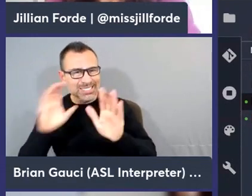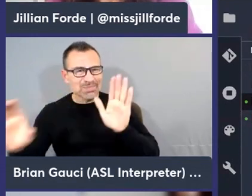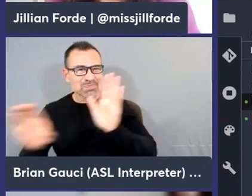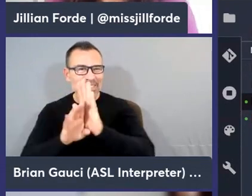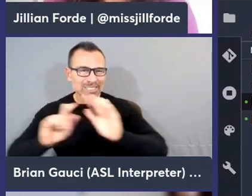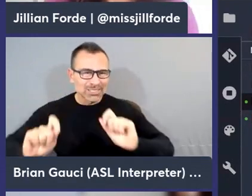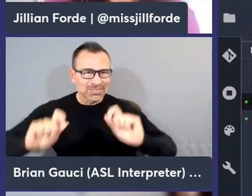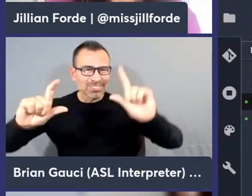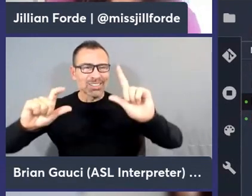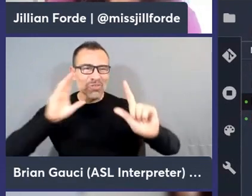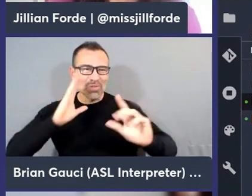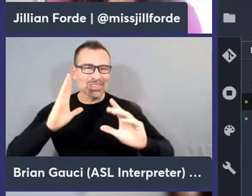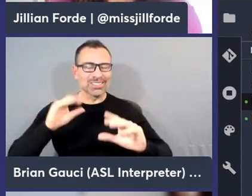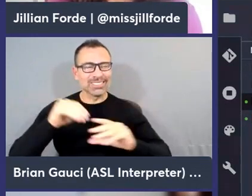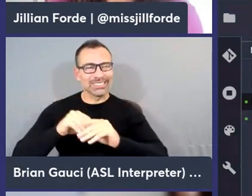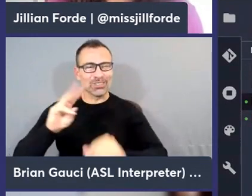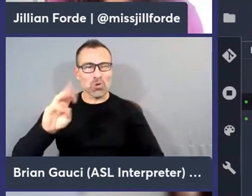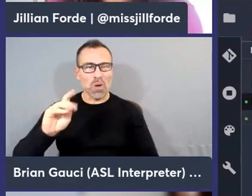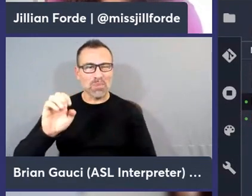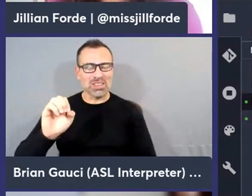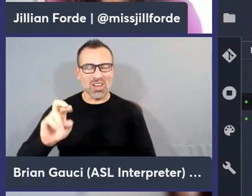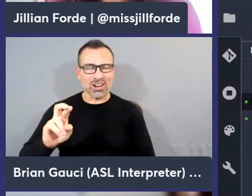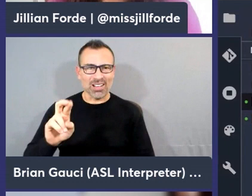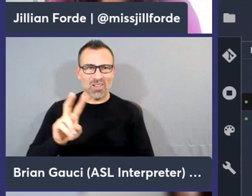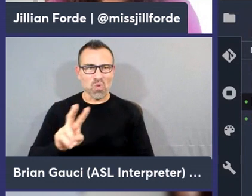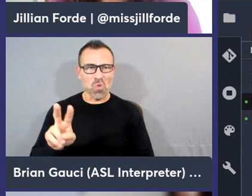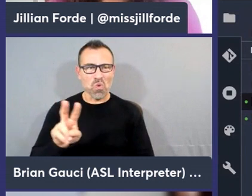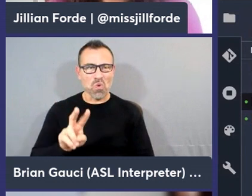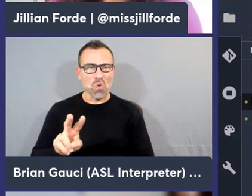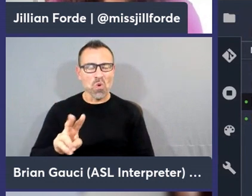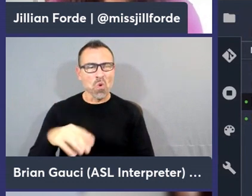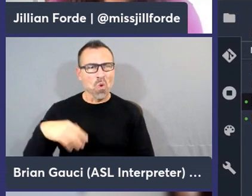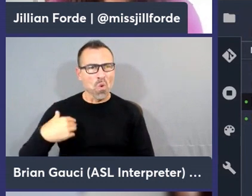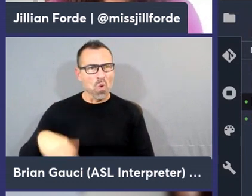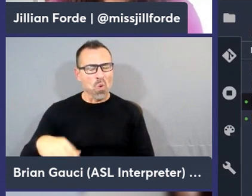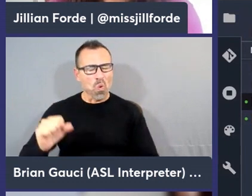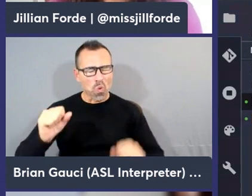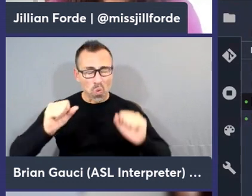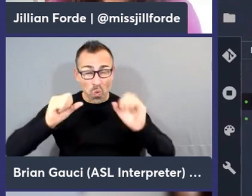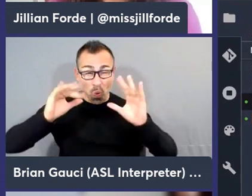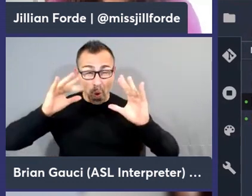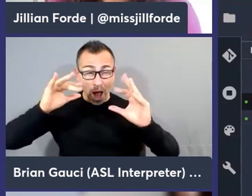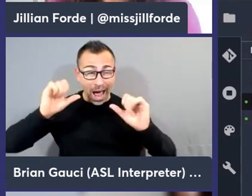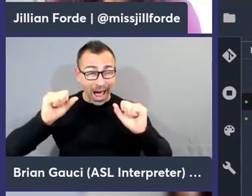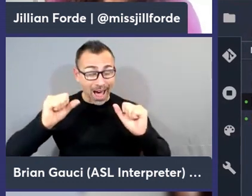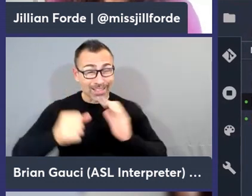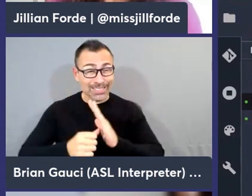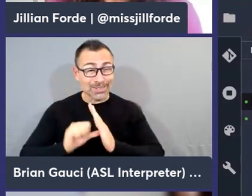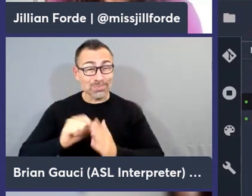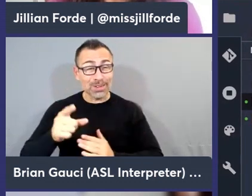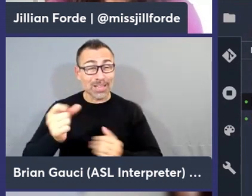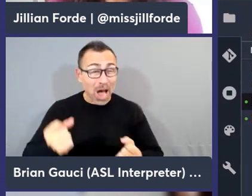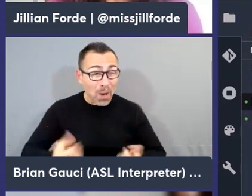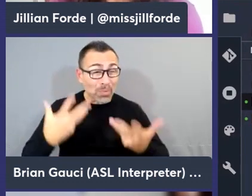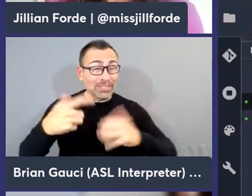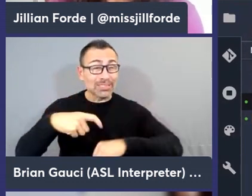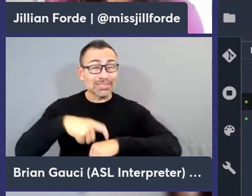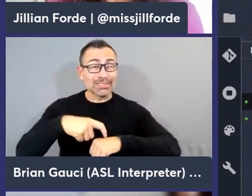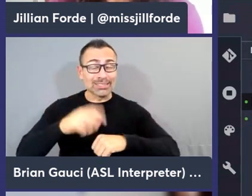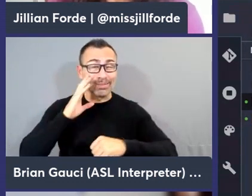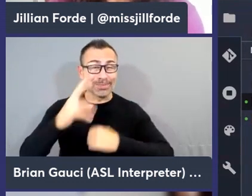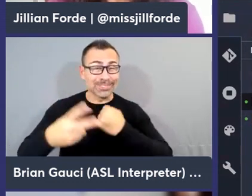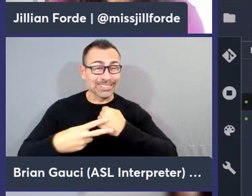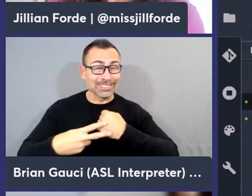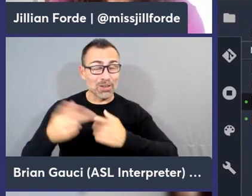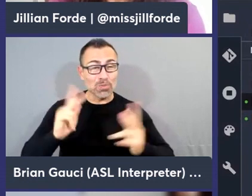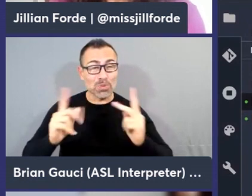the capabilities and just how much butter and how much time this must save for new folks, and also for folks that